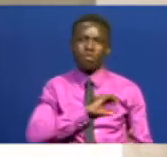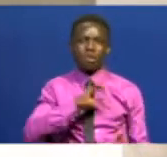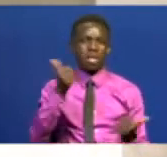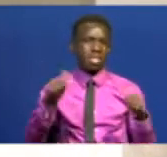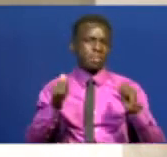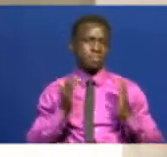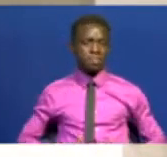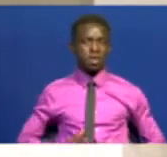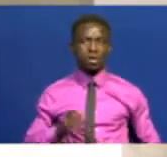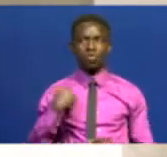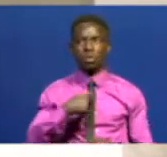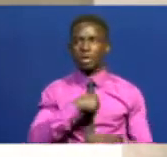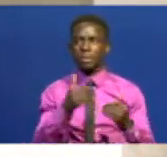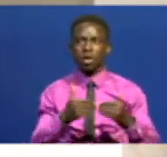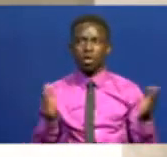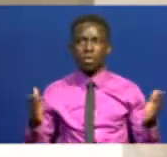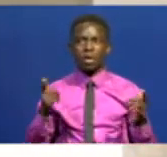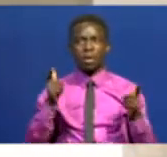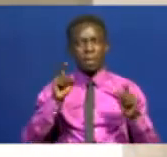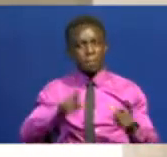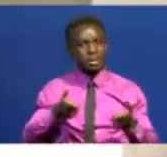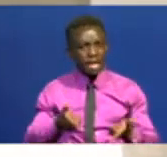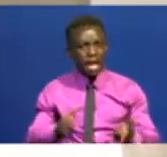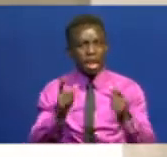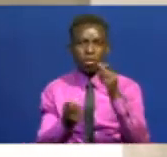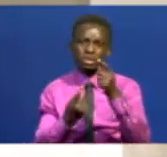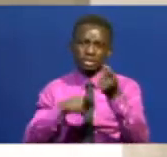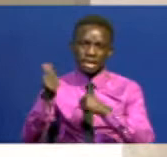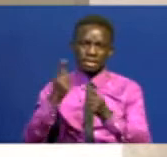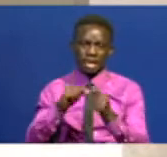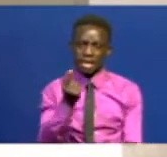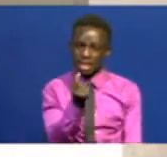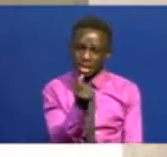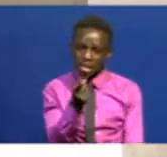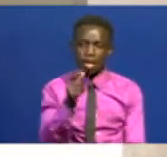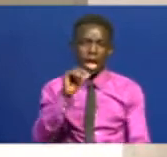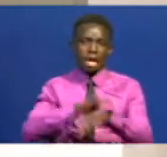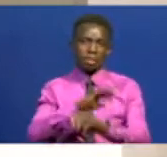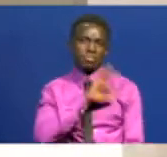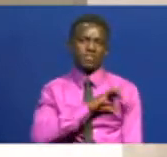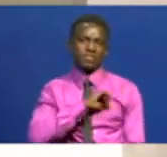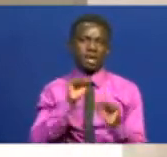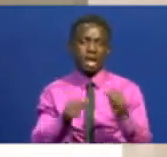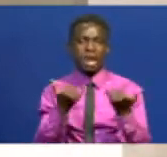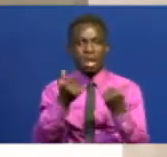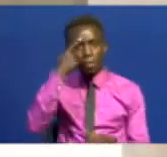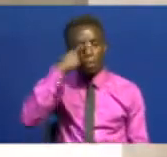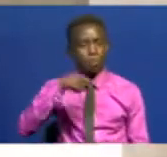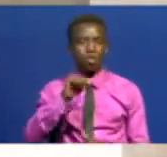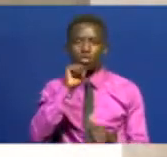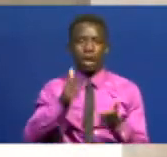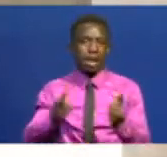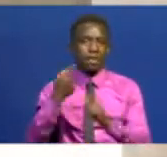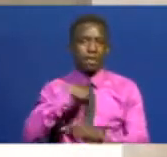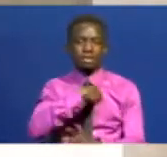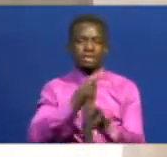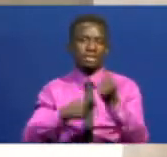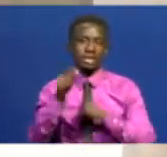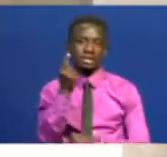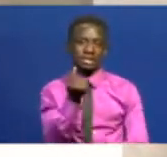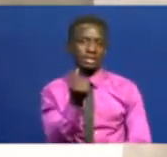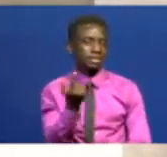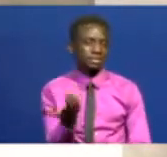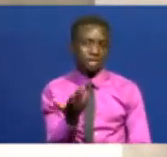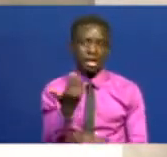are supposed to be allowed so that we can sell seeds and we get money. And now that the policy doesn't allow us to sell seeds, we